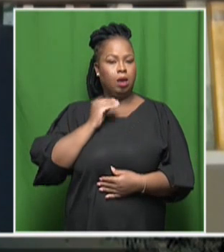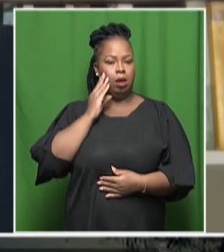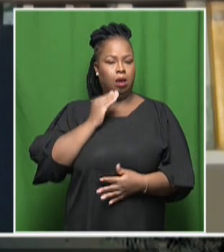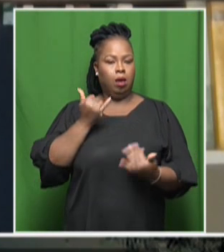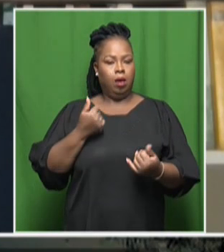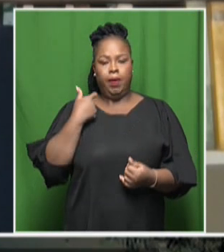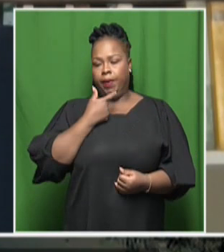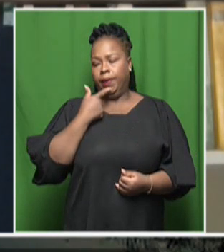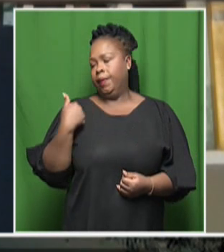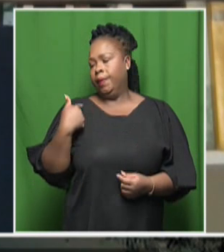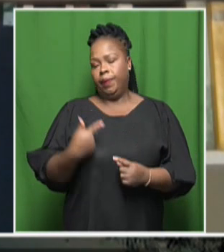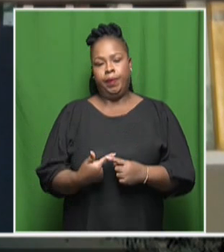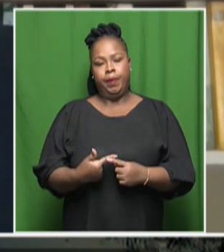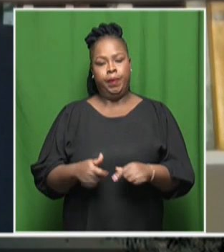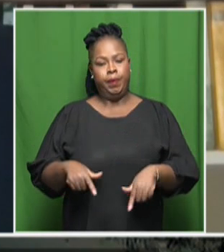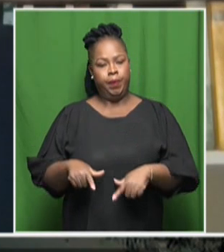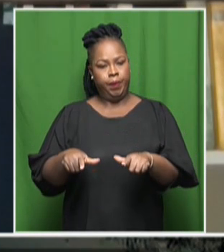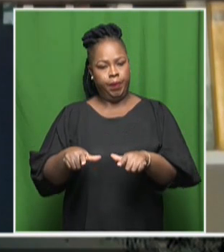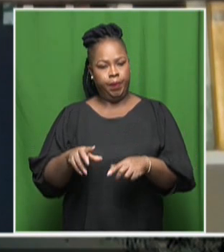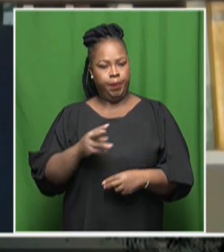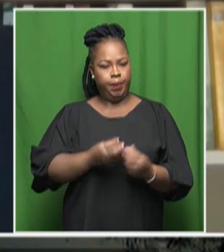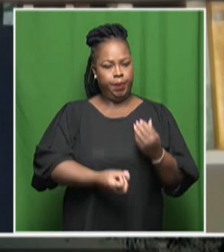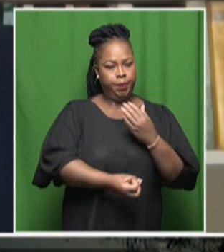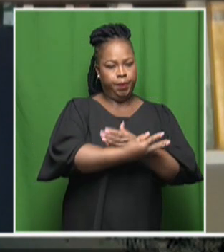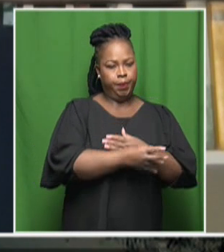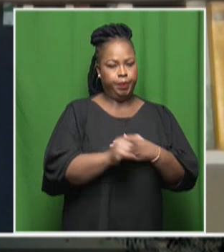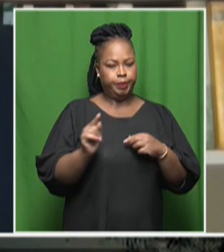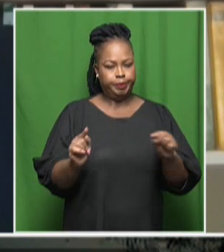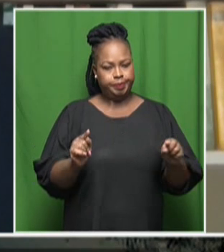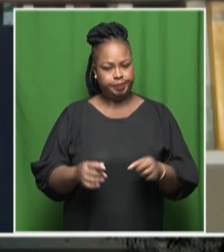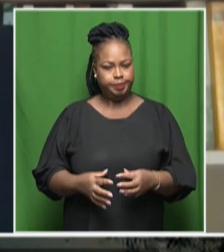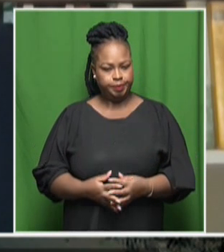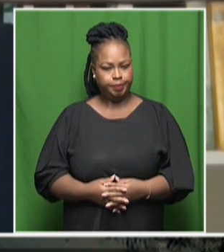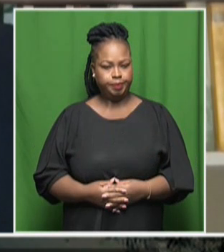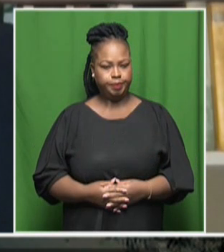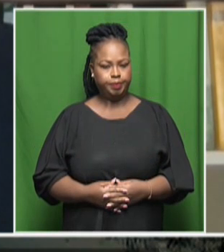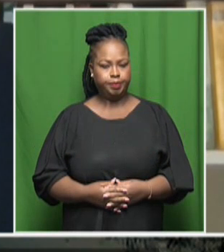latest instance in parts of Limpopo and Mpumalanga?